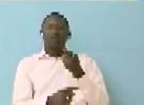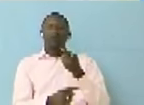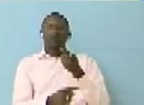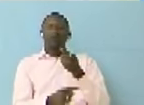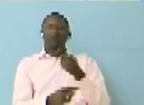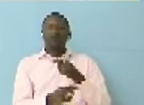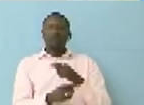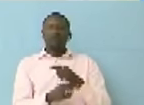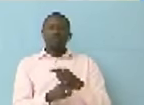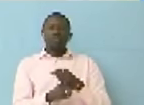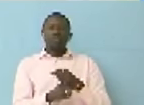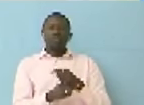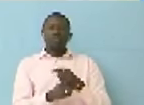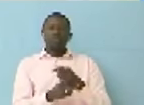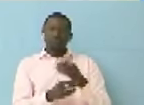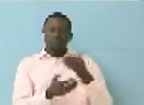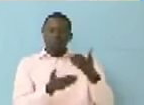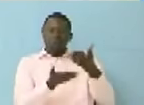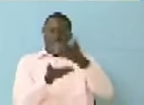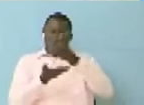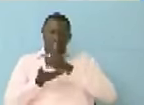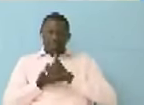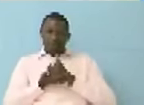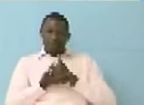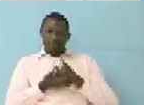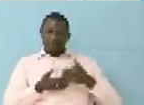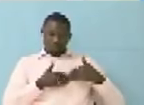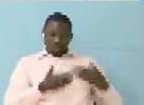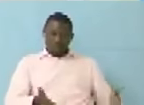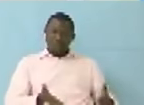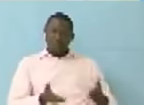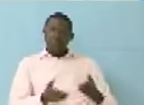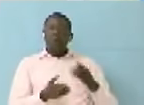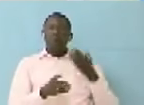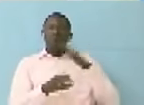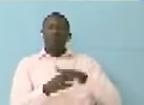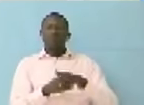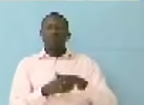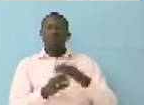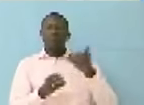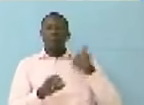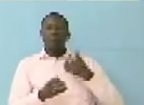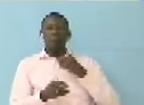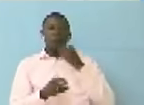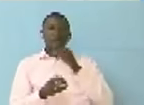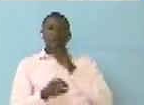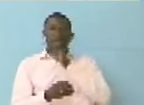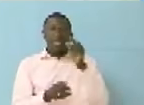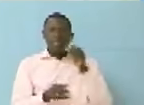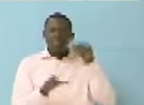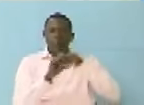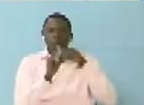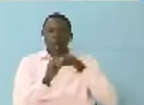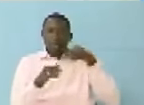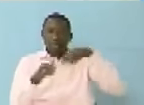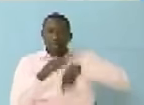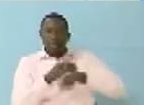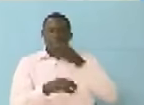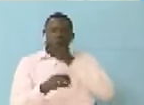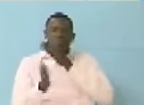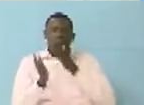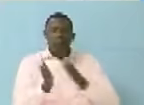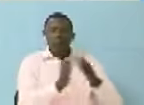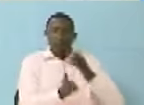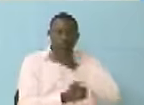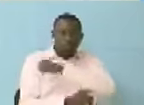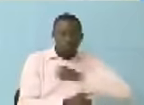extracting confessions from the alleged coupist. Guru ka solo soto ni molu bulu men ya lan ko ye tumiko it